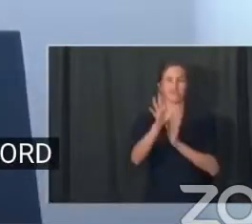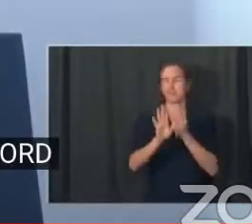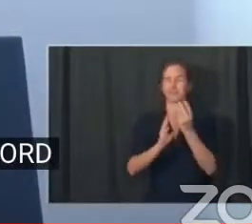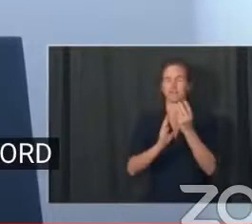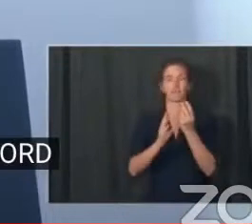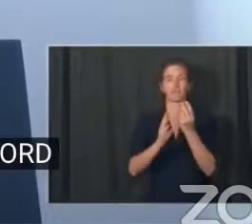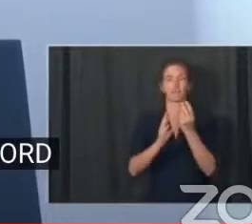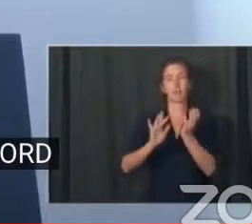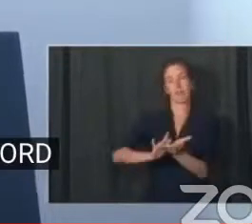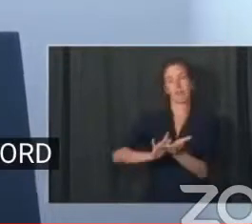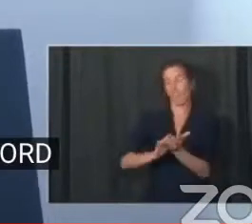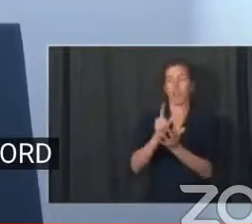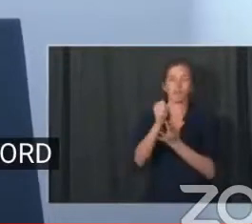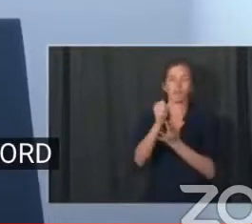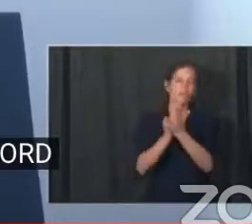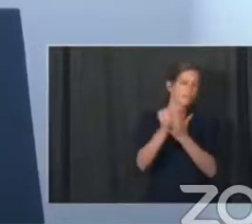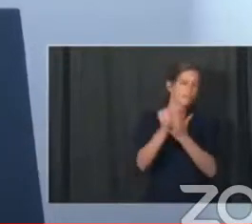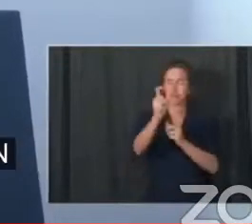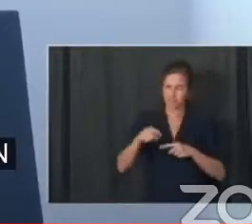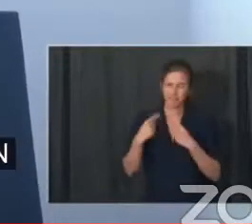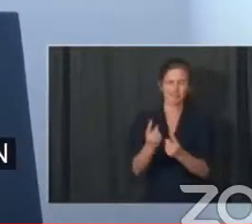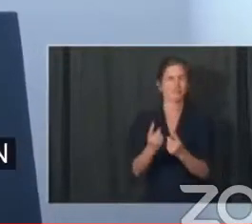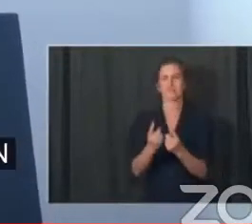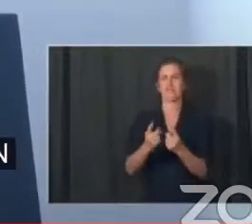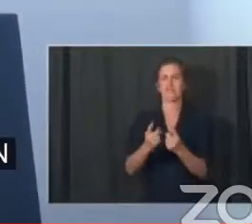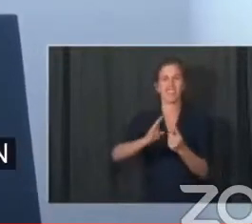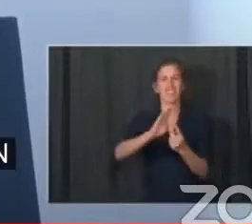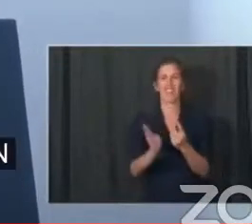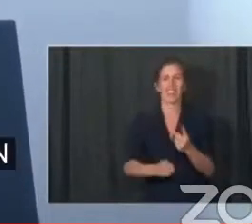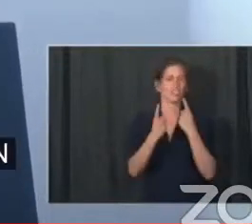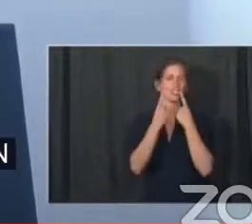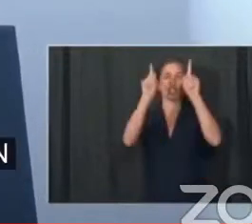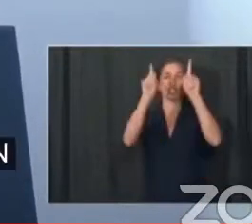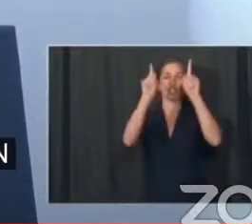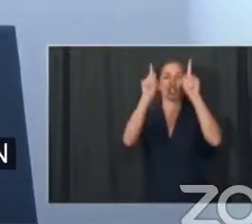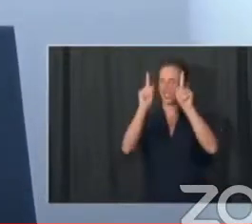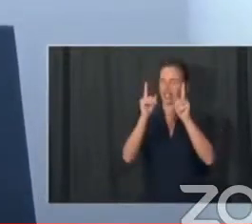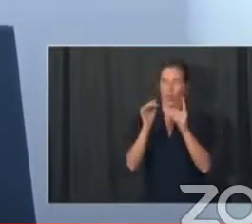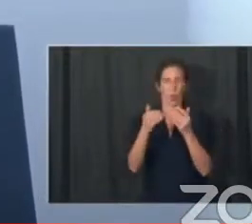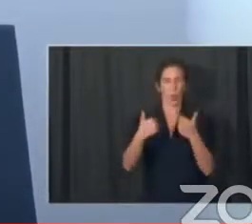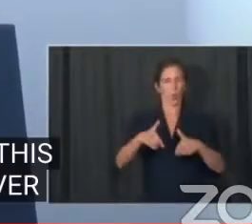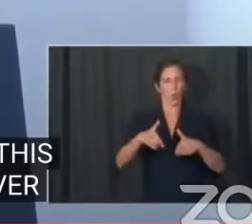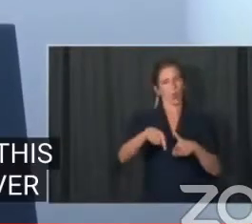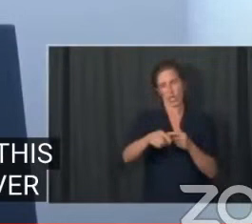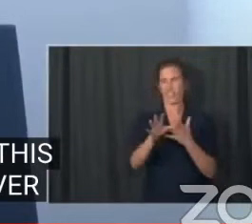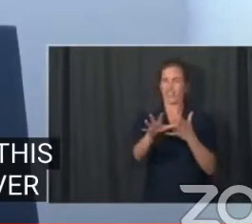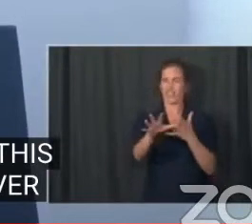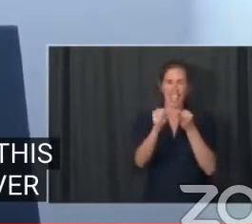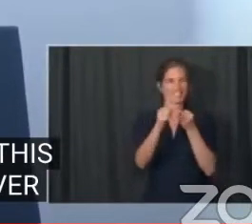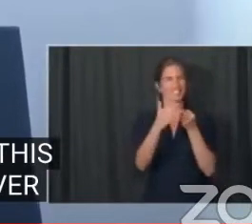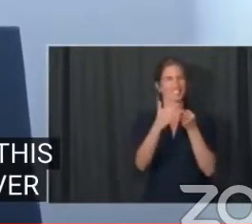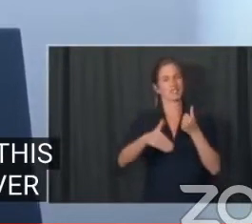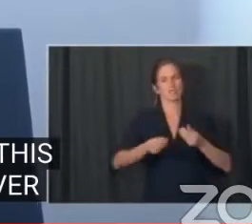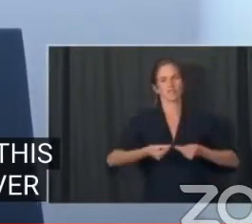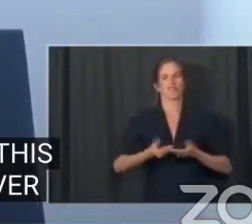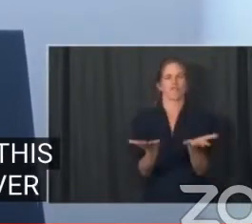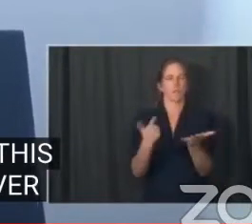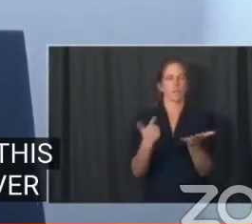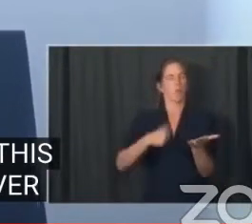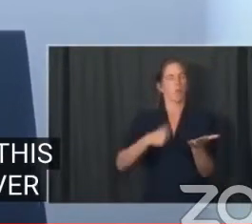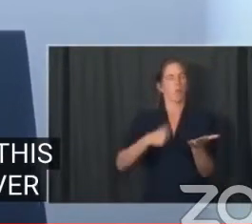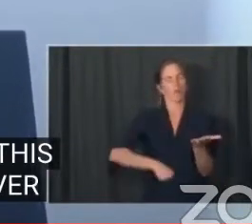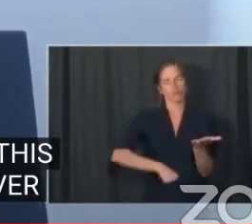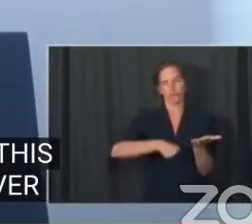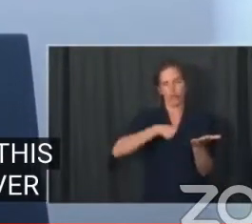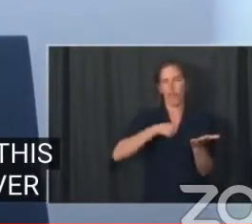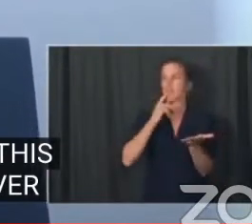of this scope and magnitude has ever been achieved this rapidly, this quickly, and we're very proud of it. Ningún And avance had médico se ha tremendous visto help tan from